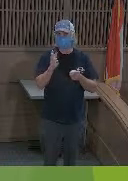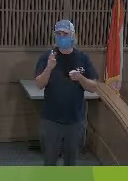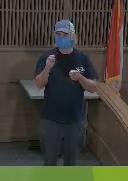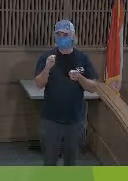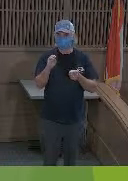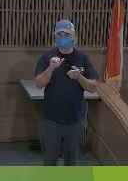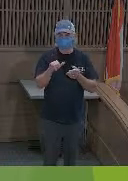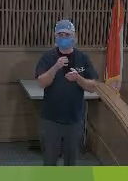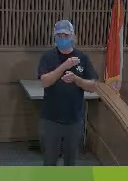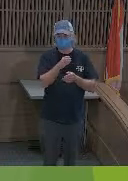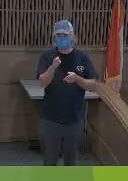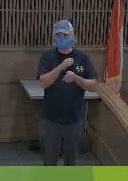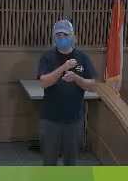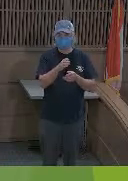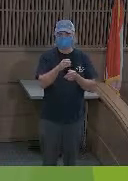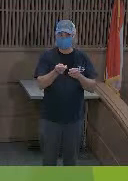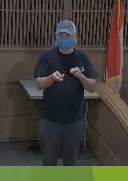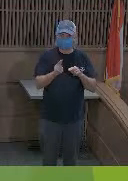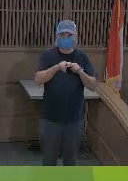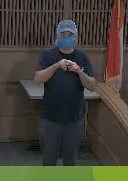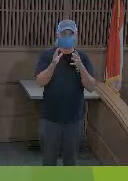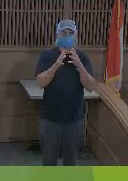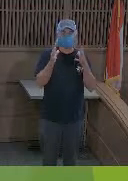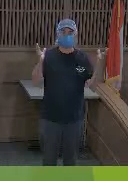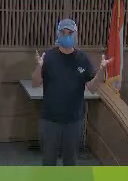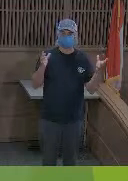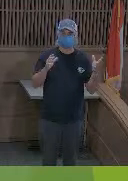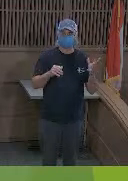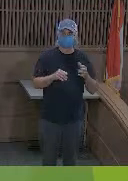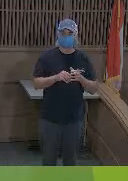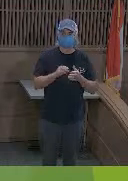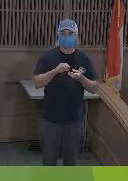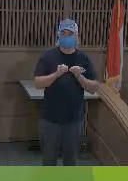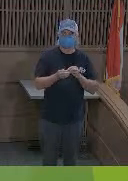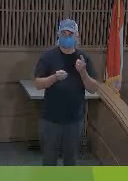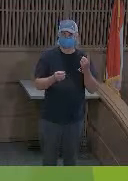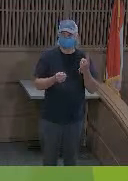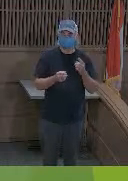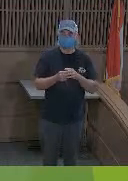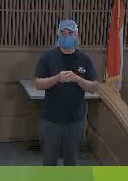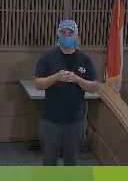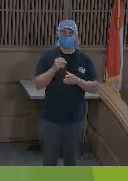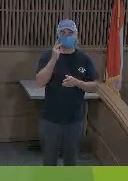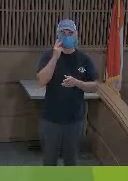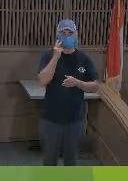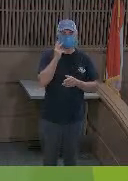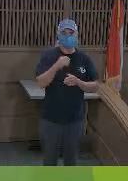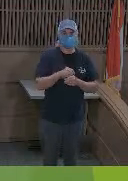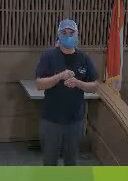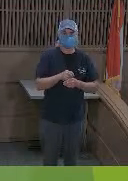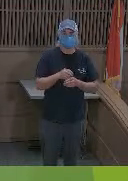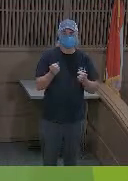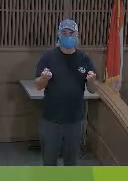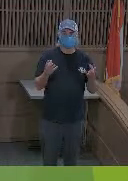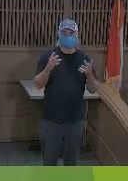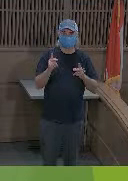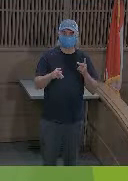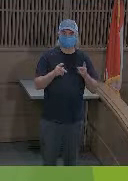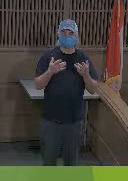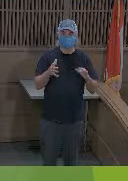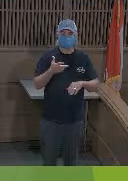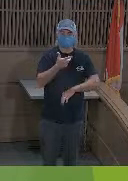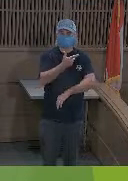is important for several reasons. One is we're going to see in a minute with the number of people who've been